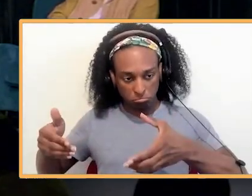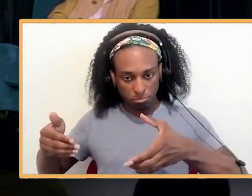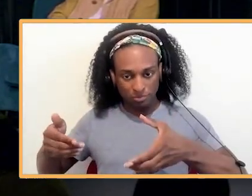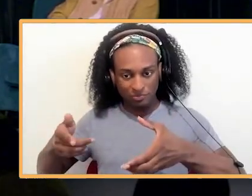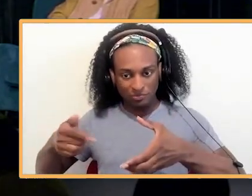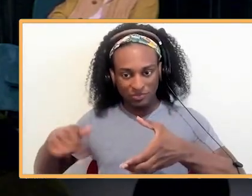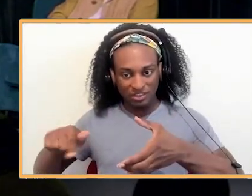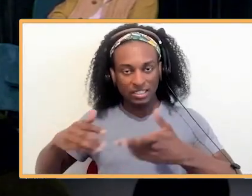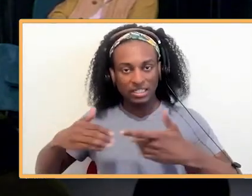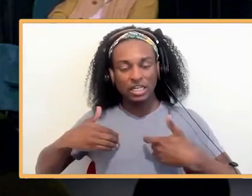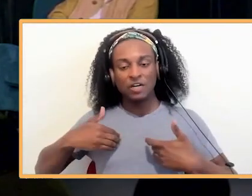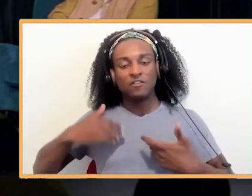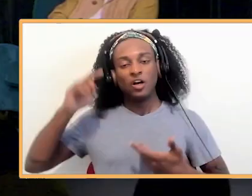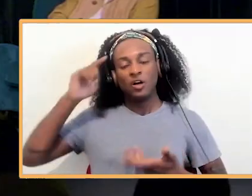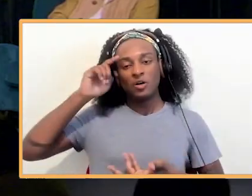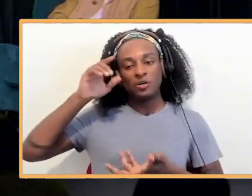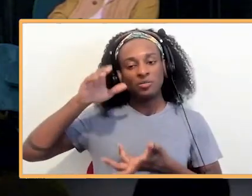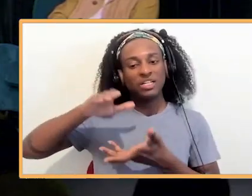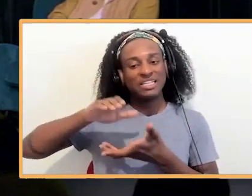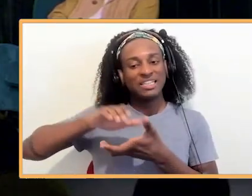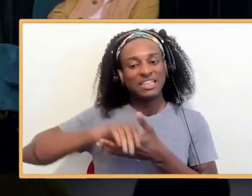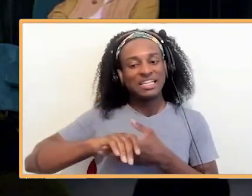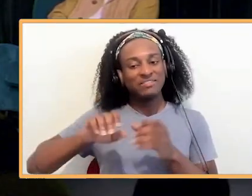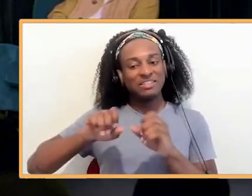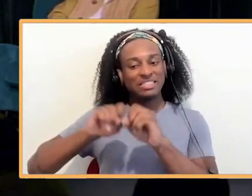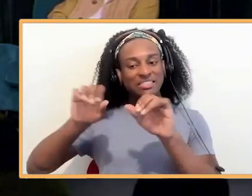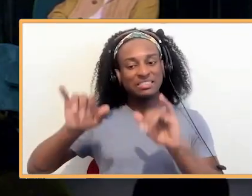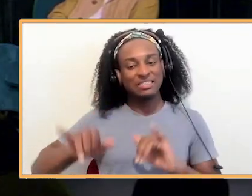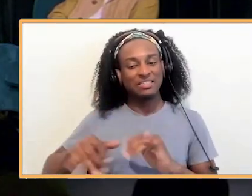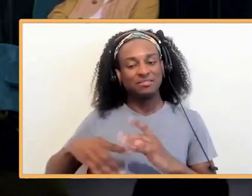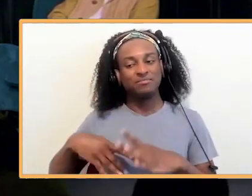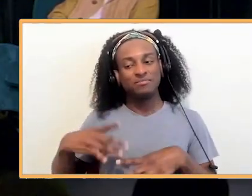that is, what's the right word? Like,